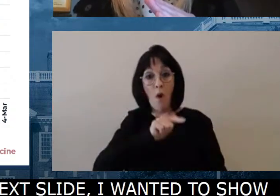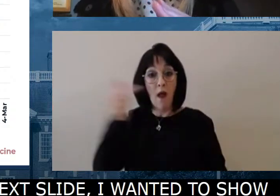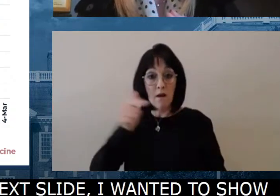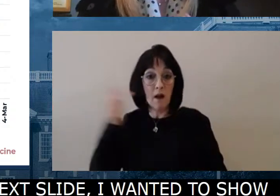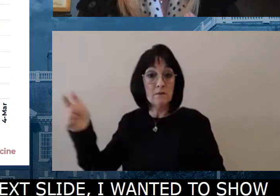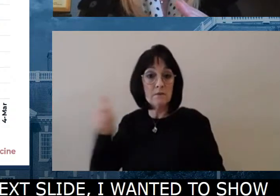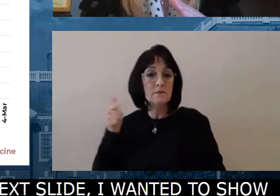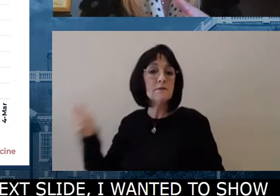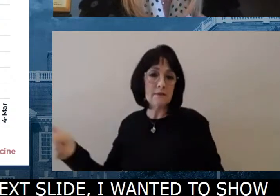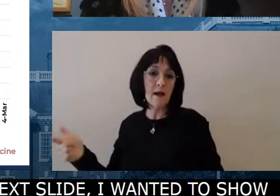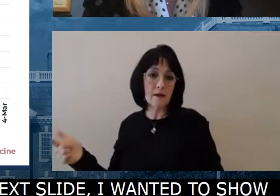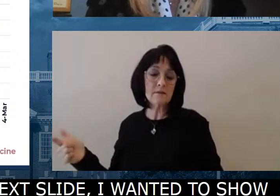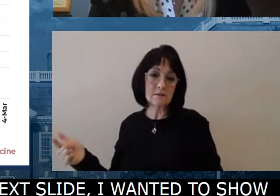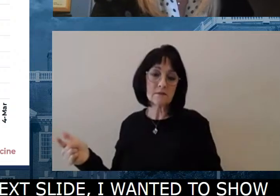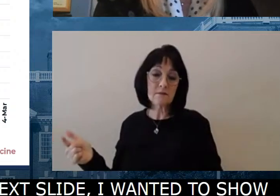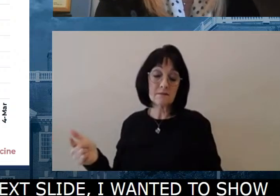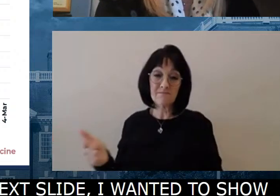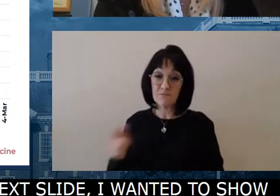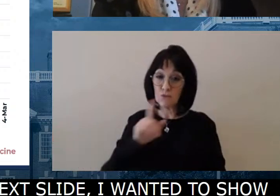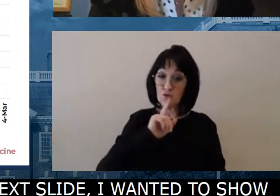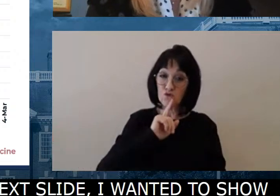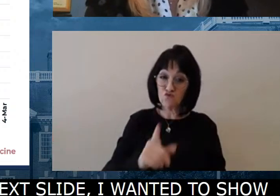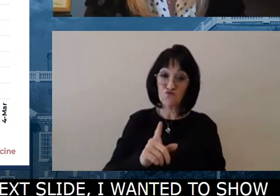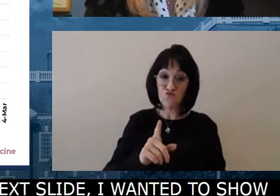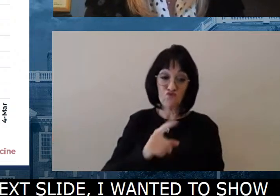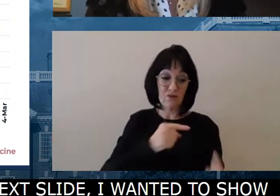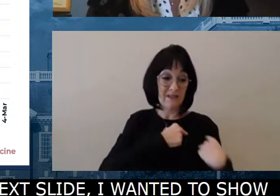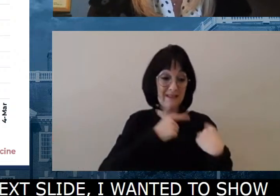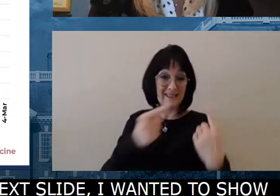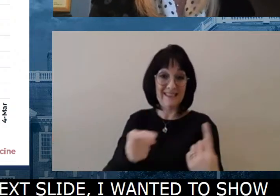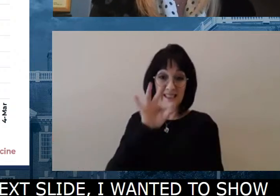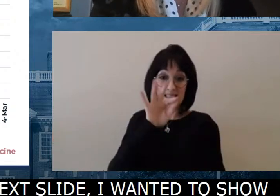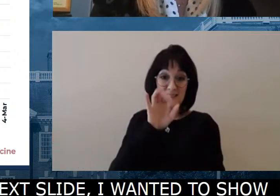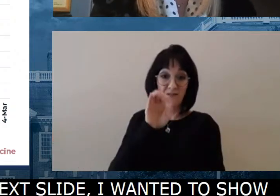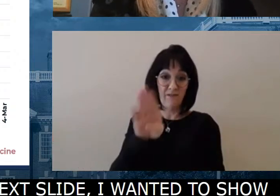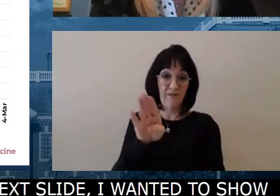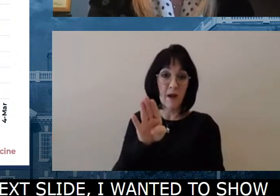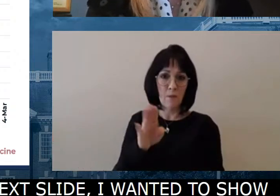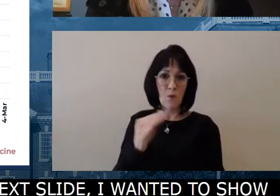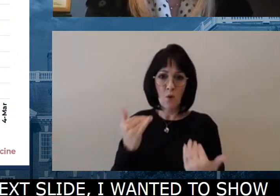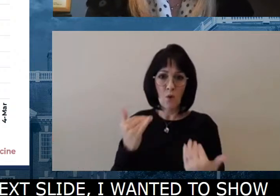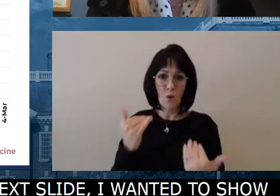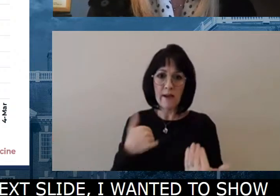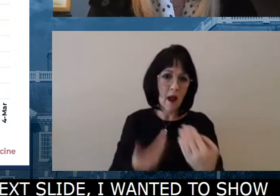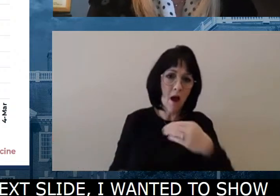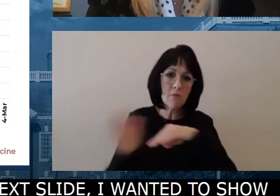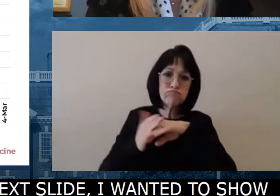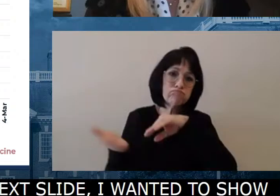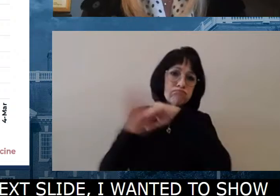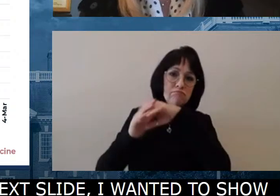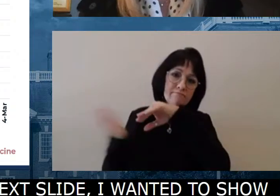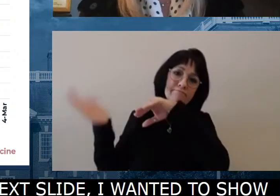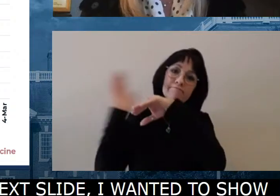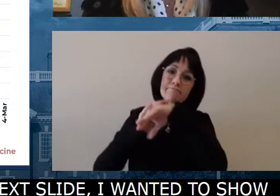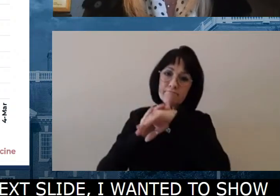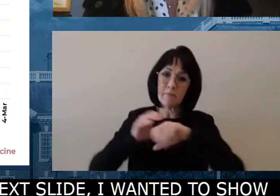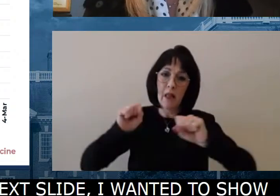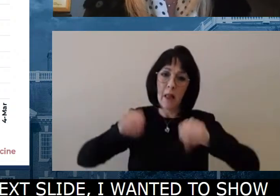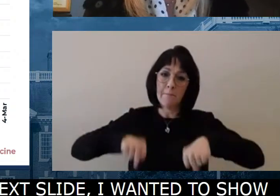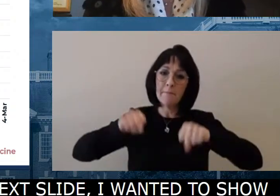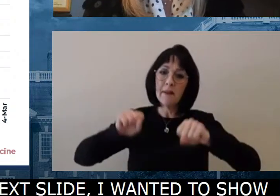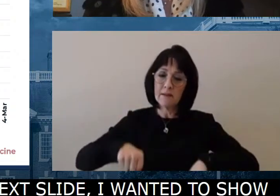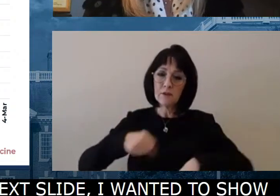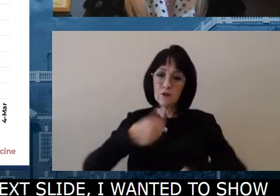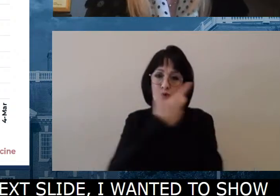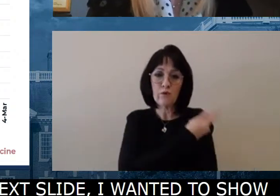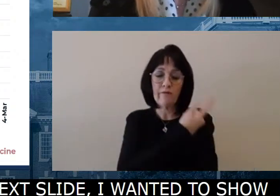February on, we really are ramping up our ability to vaccinate more people on a daily basis. When you look there at March